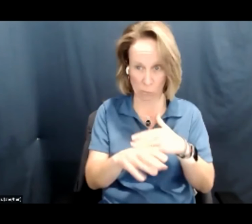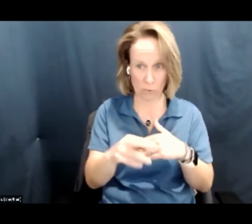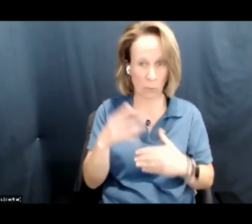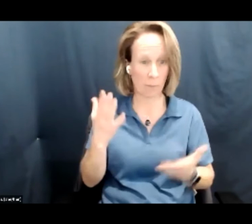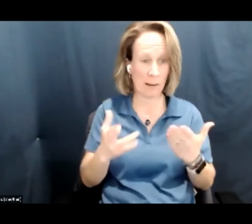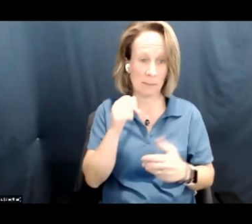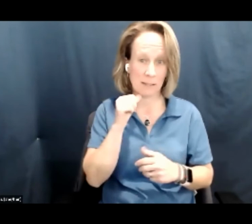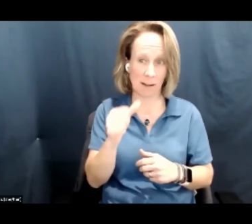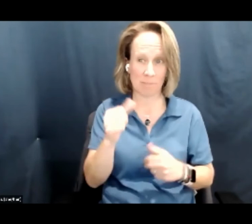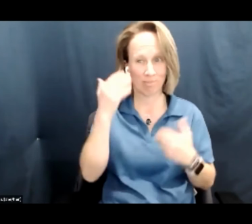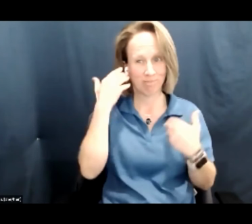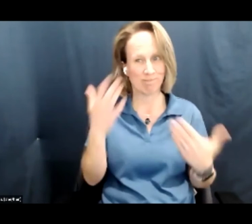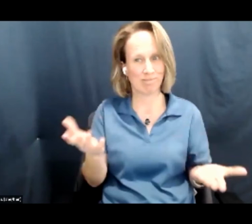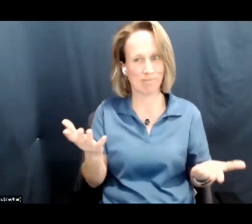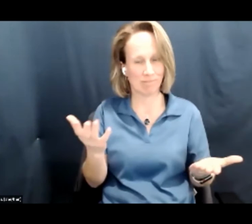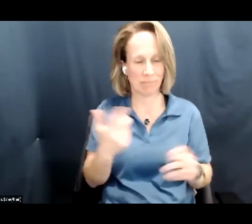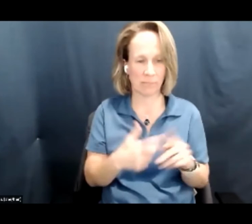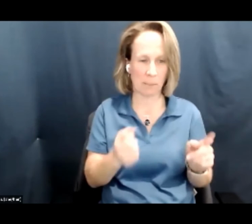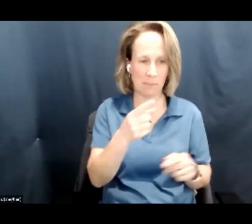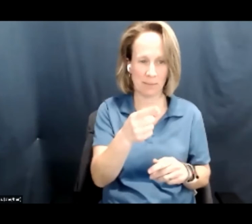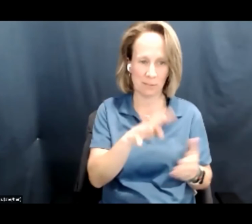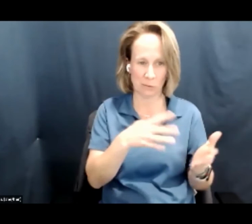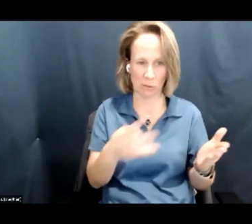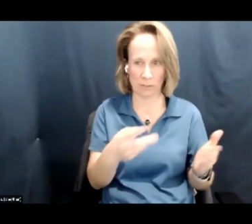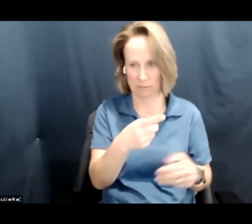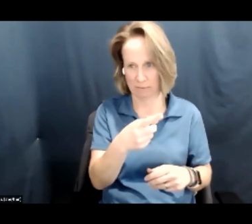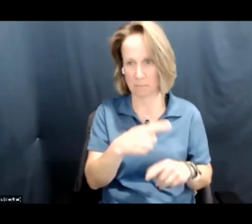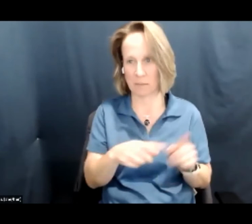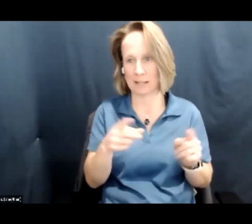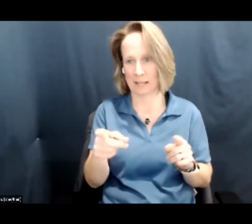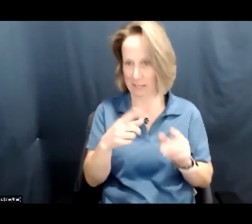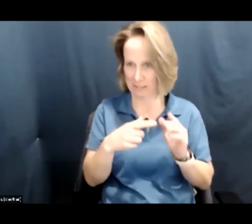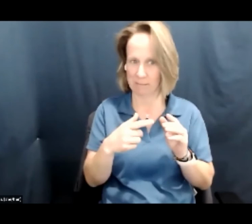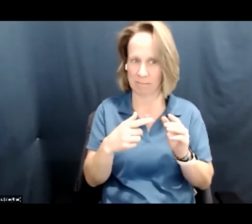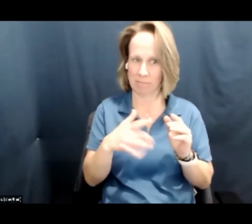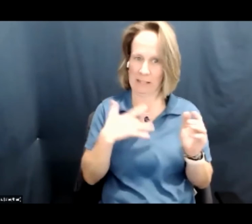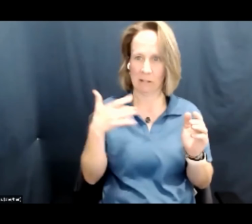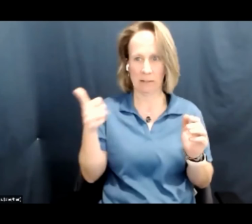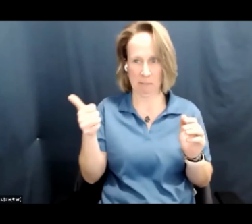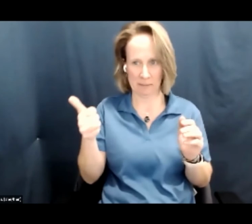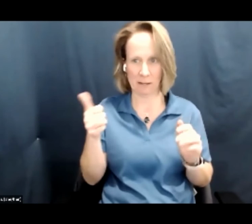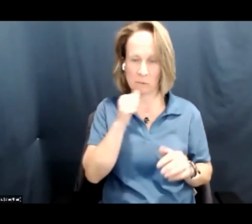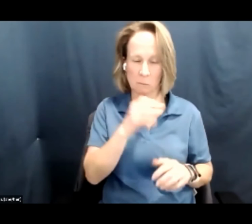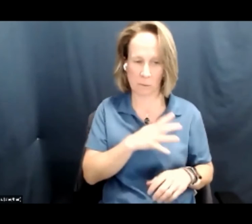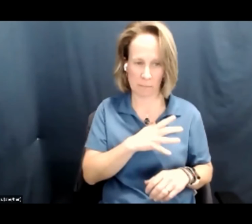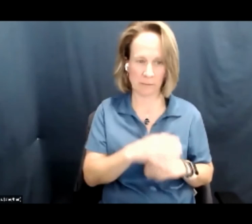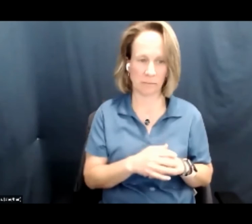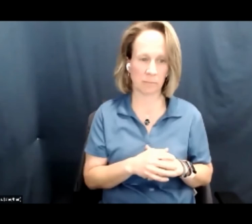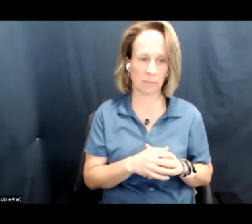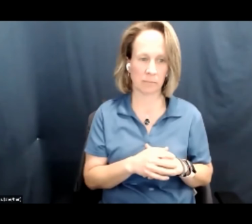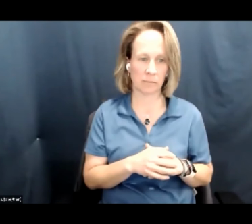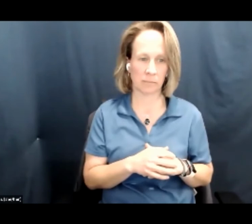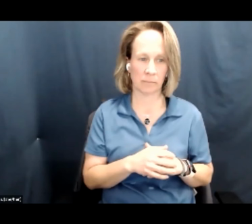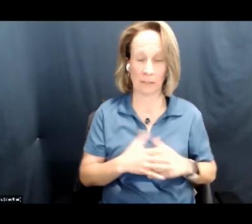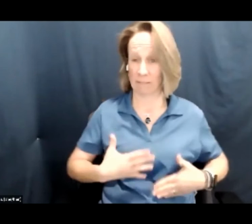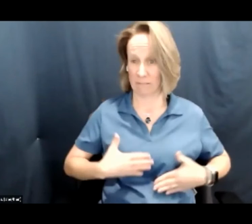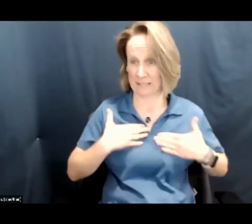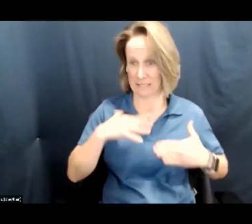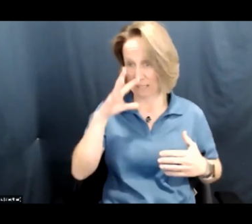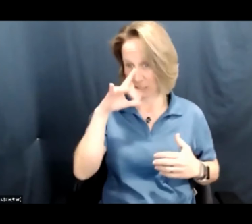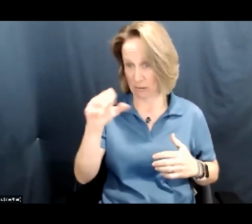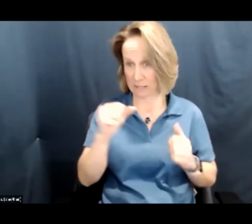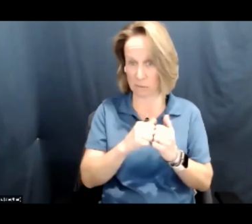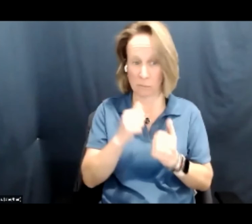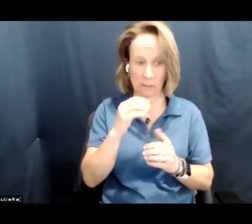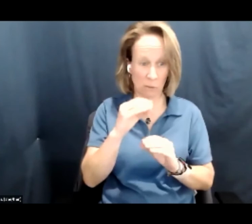We don't know from this chart, but they identify as a woman. Physically attracted to no one.